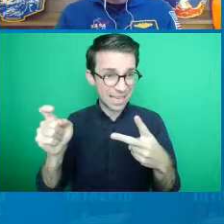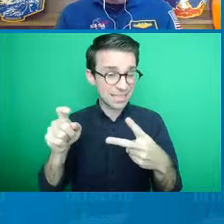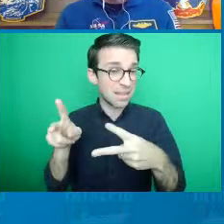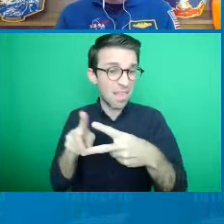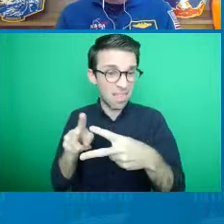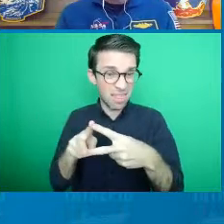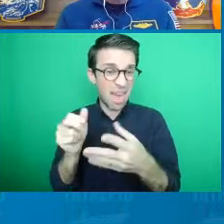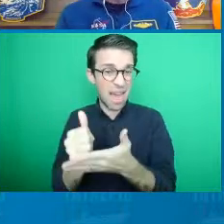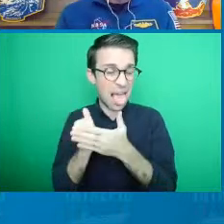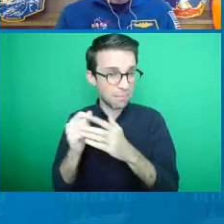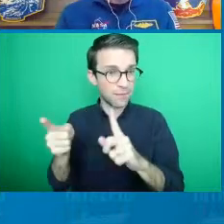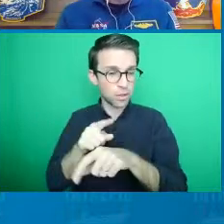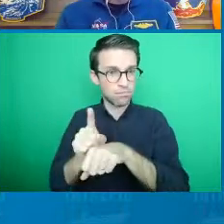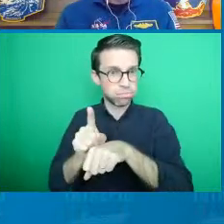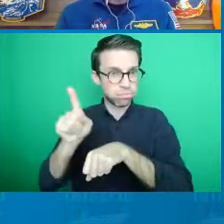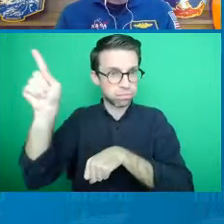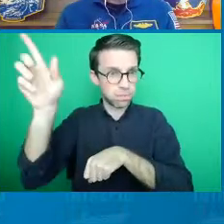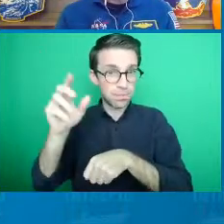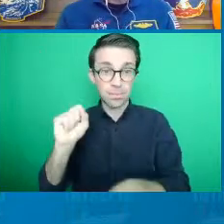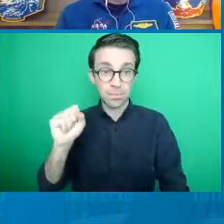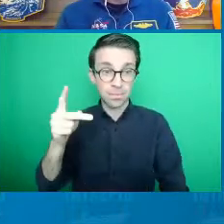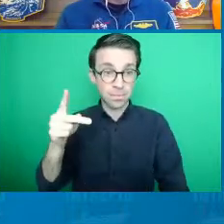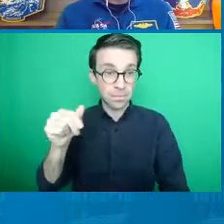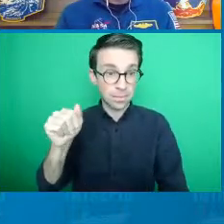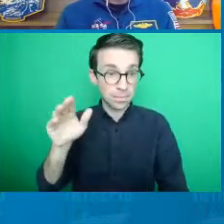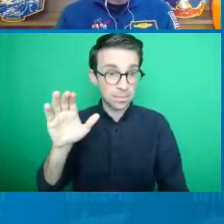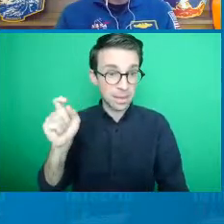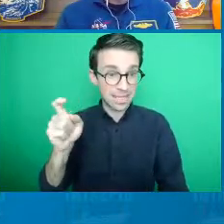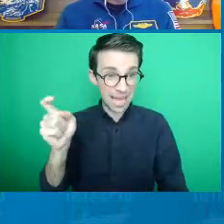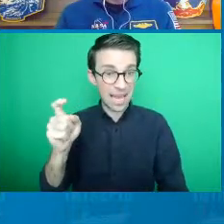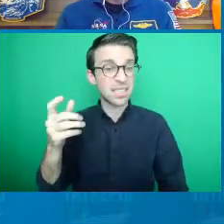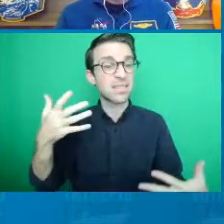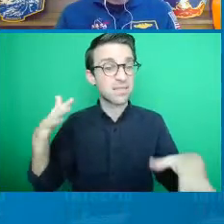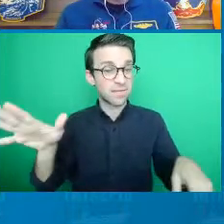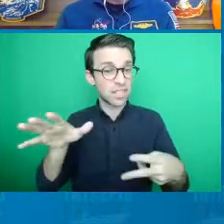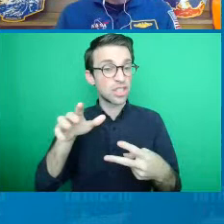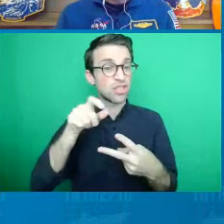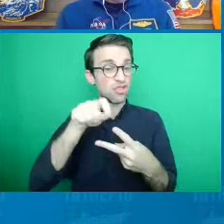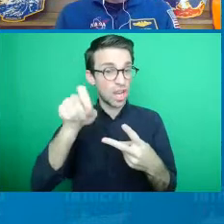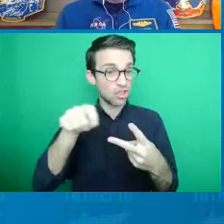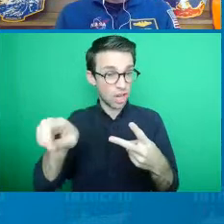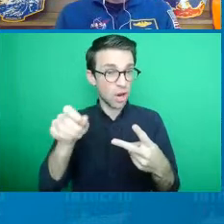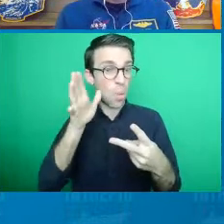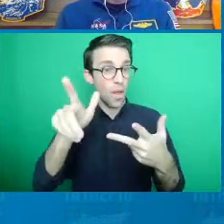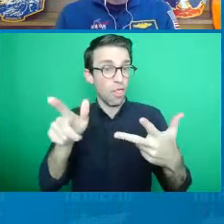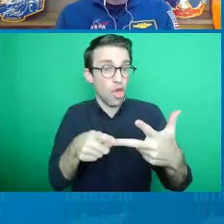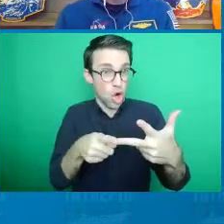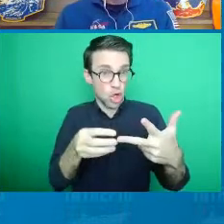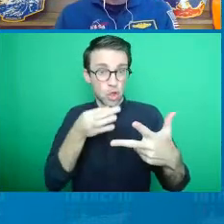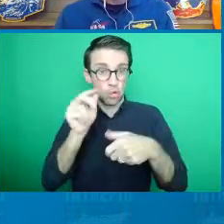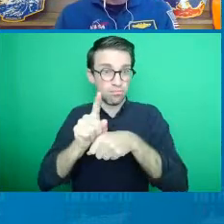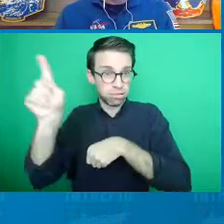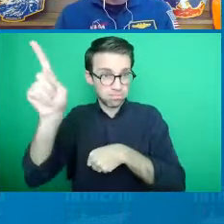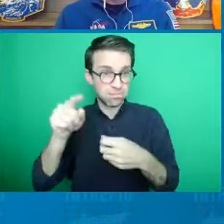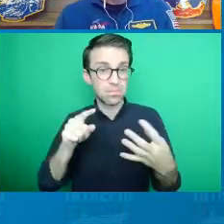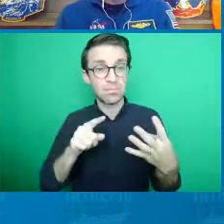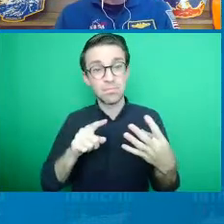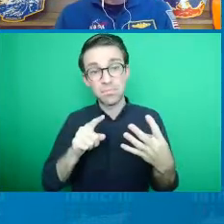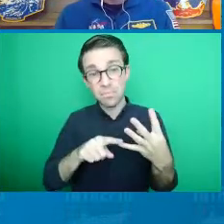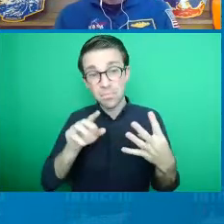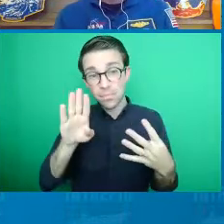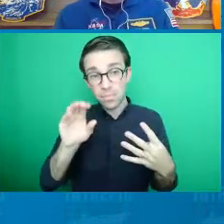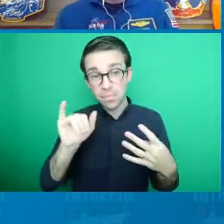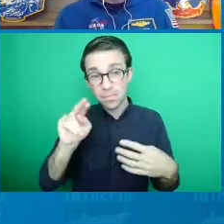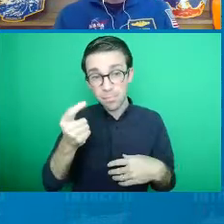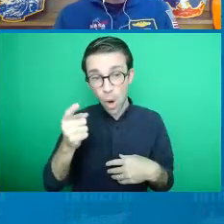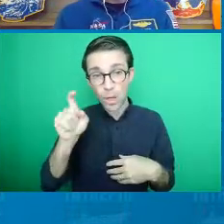executed 2 flights with crew to the space station, a 3rd one coming up, and hopefully Boeing will be able to start ferrying crew in the next year or so as